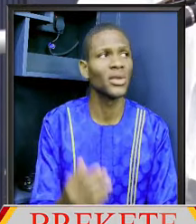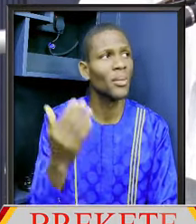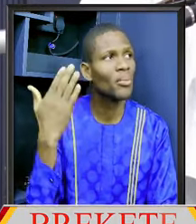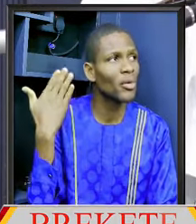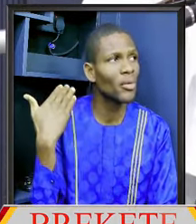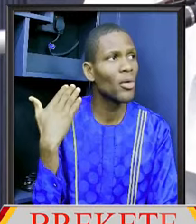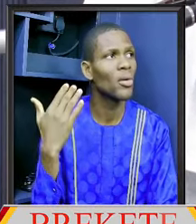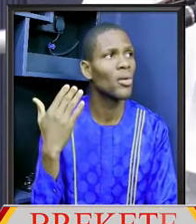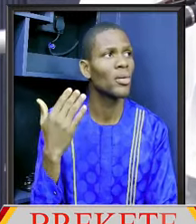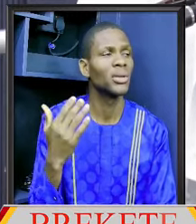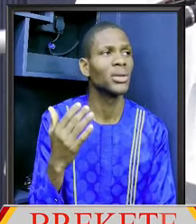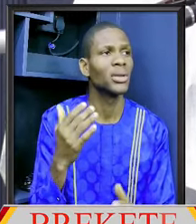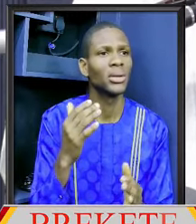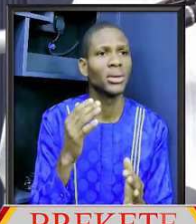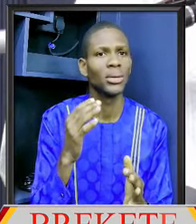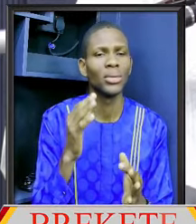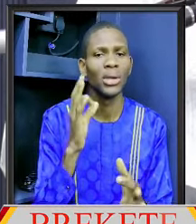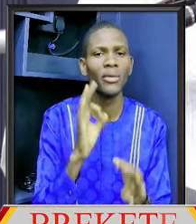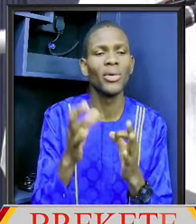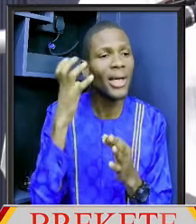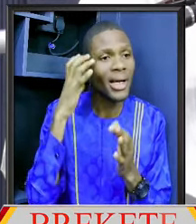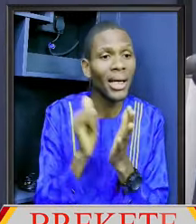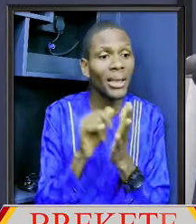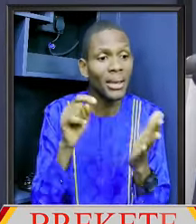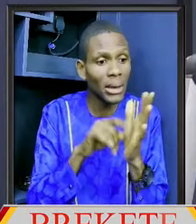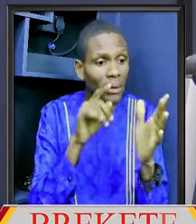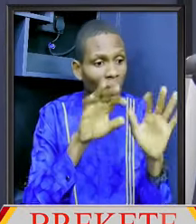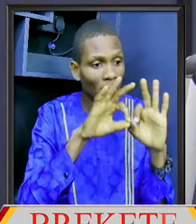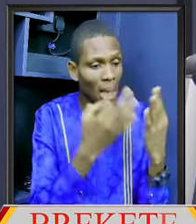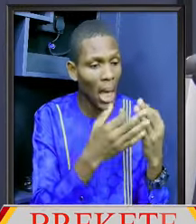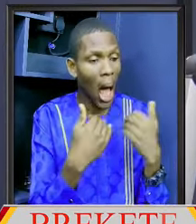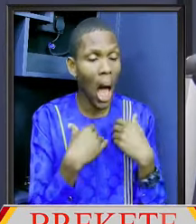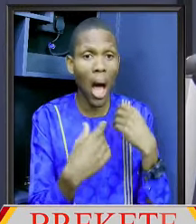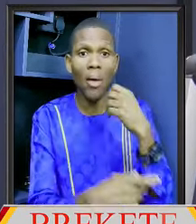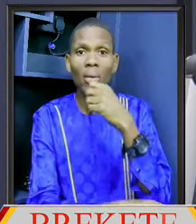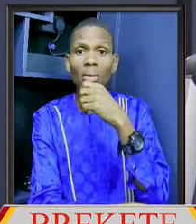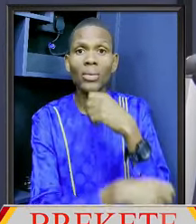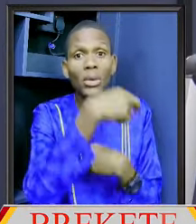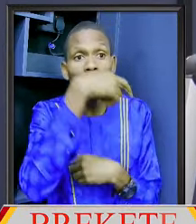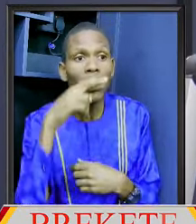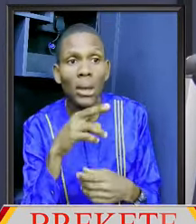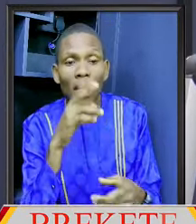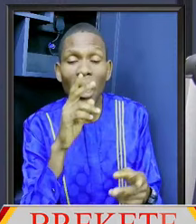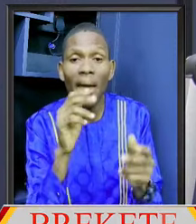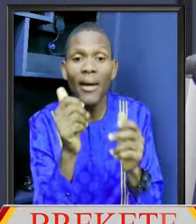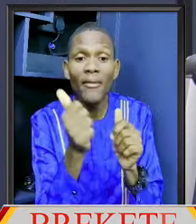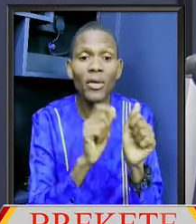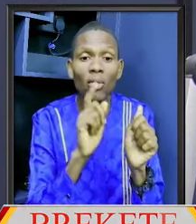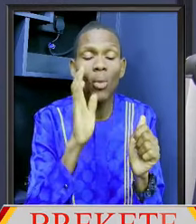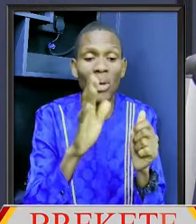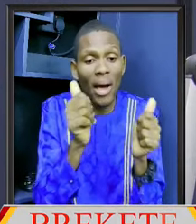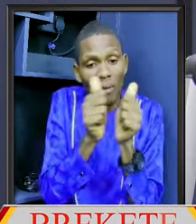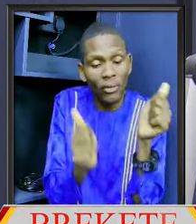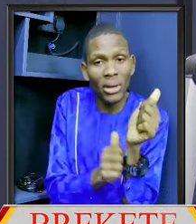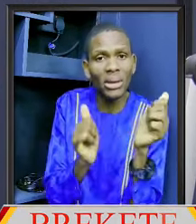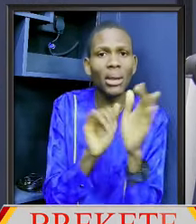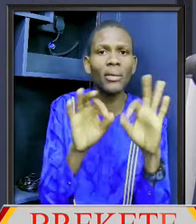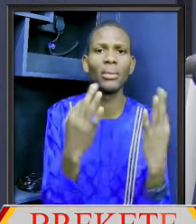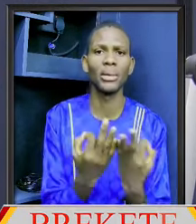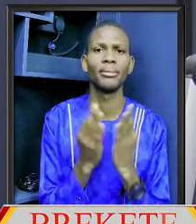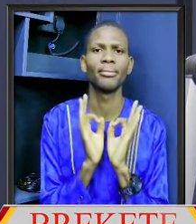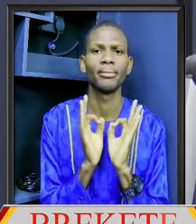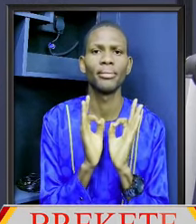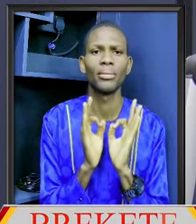Before, if they hear say this family, they get thief, everybody go they avoid the family. Mm. To